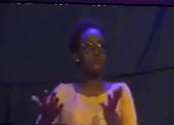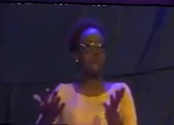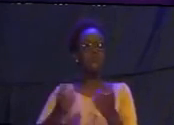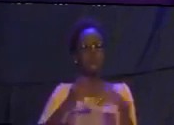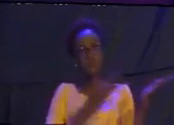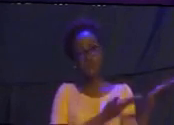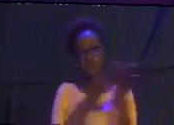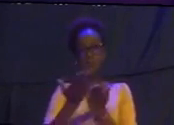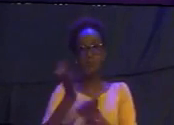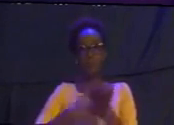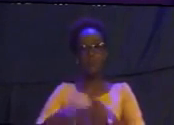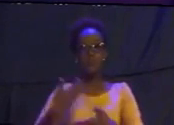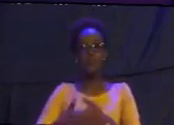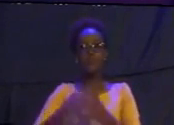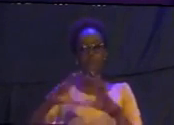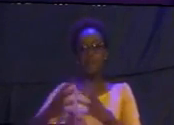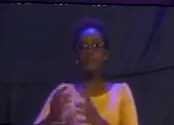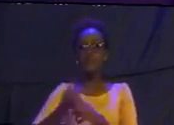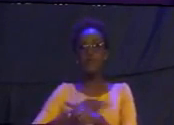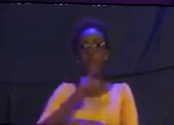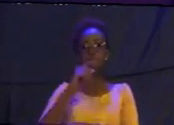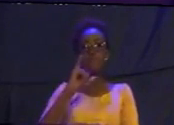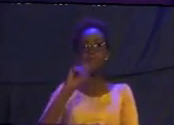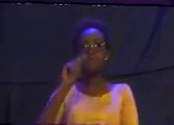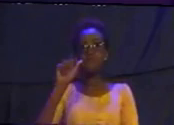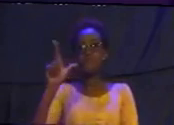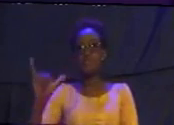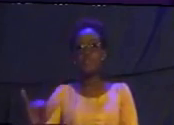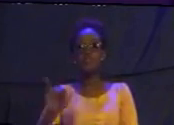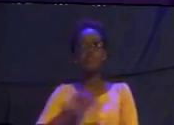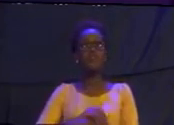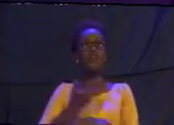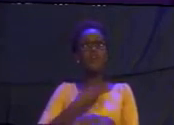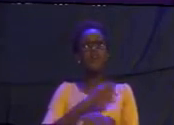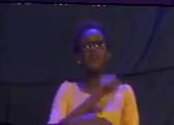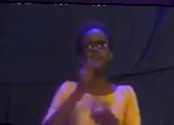people. But we welcome you in the name of Jesus.